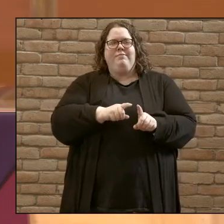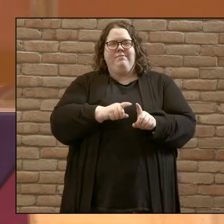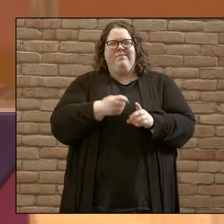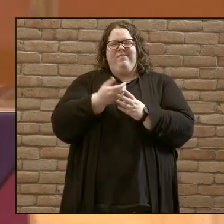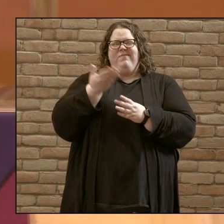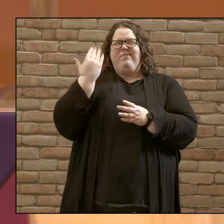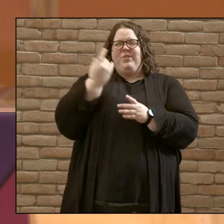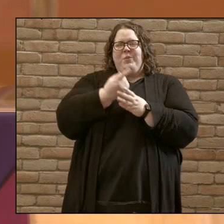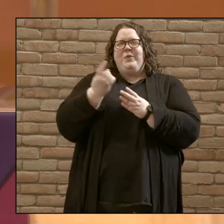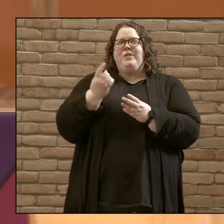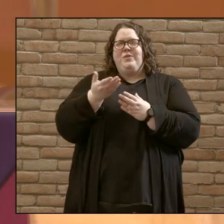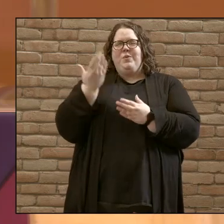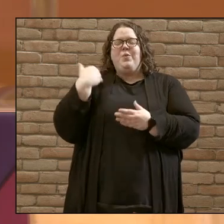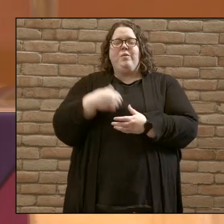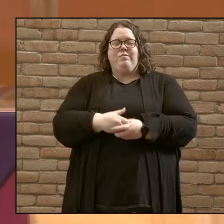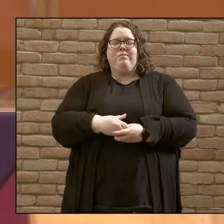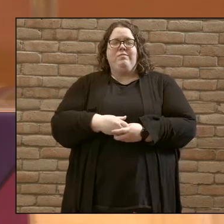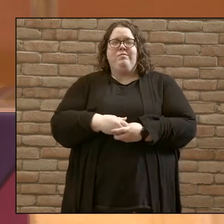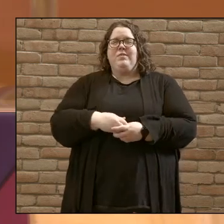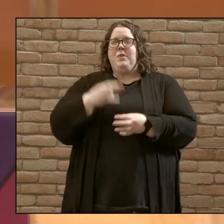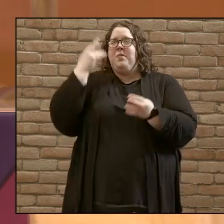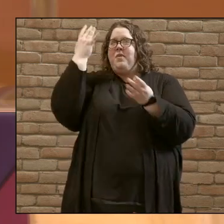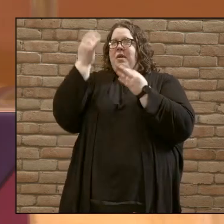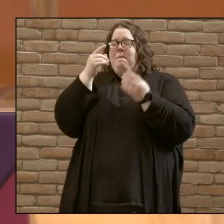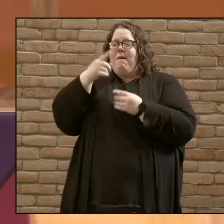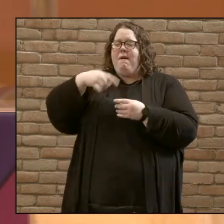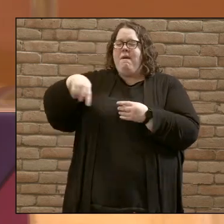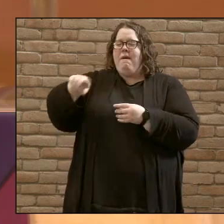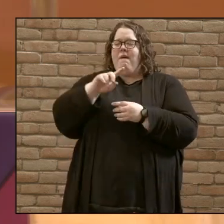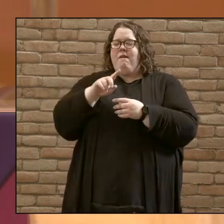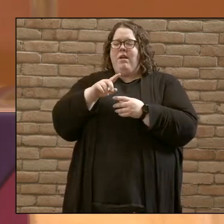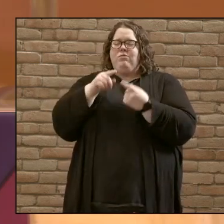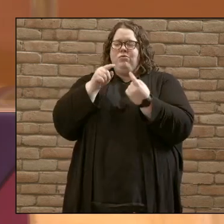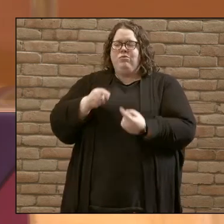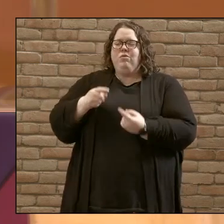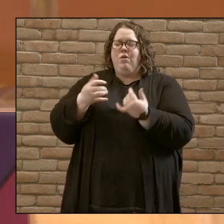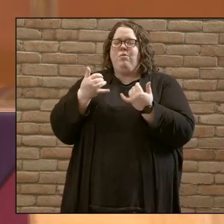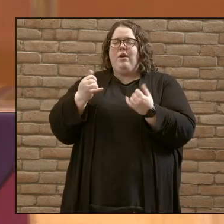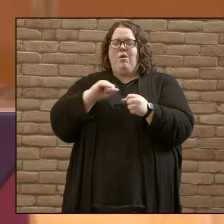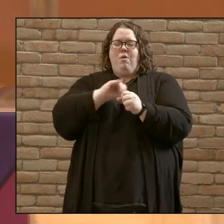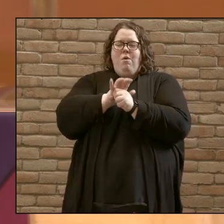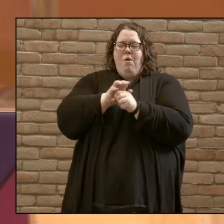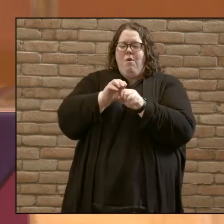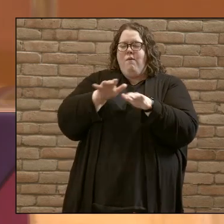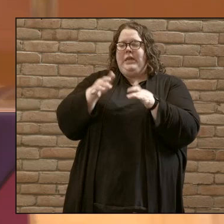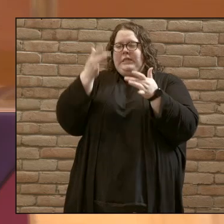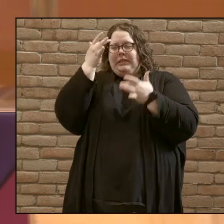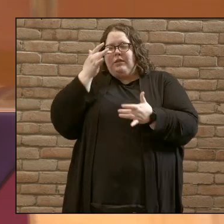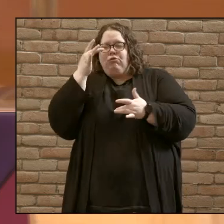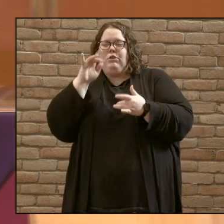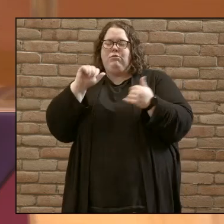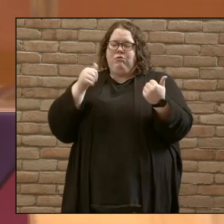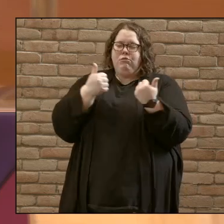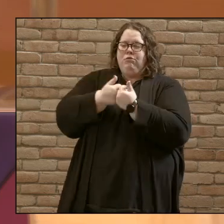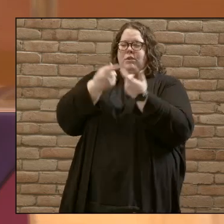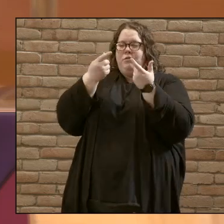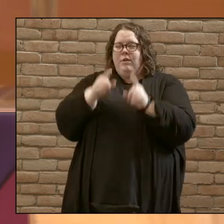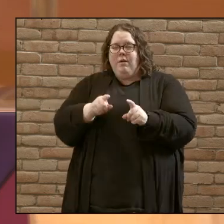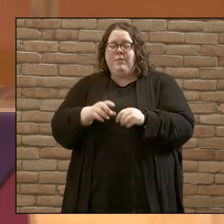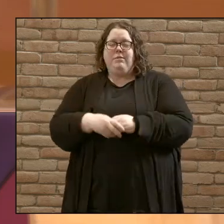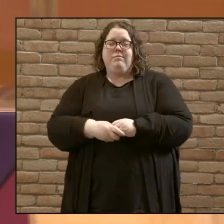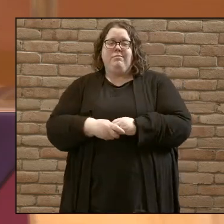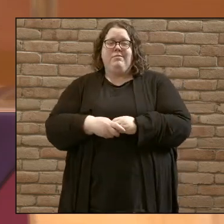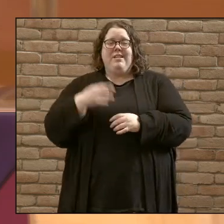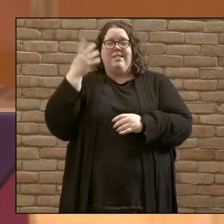those dealing with COVID-related illnesses and struggles and challenges. We think of those around the world who